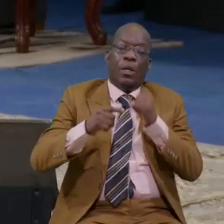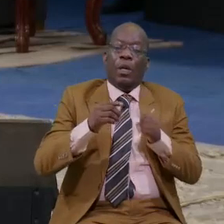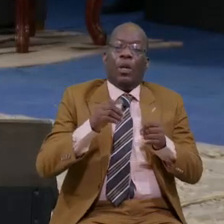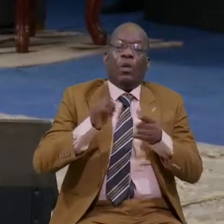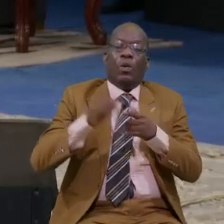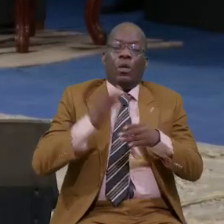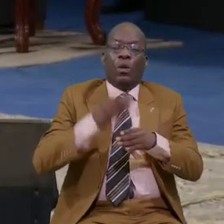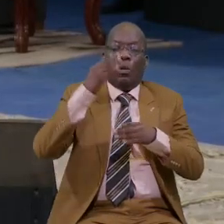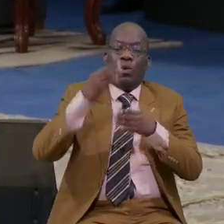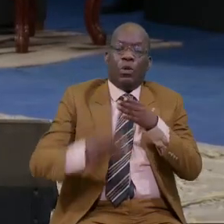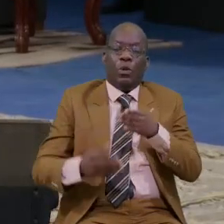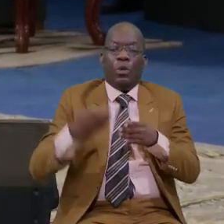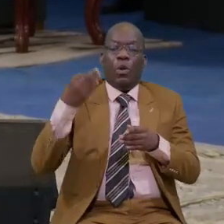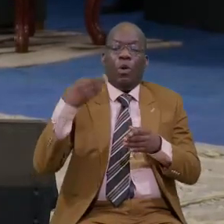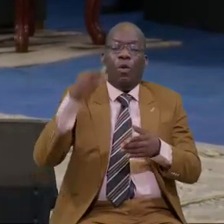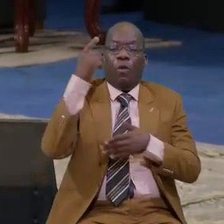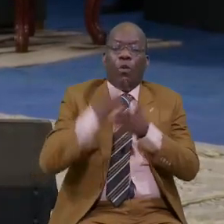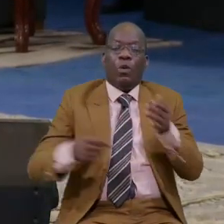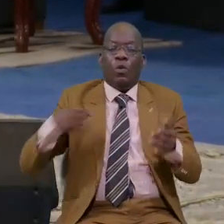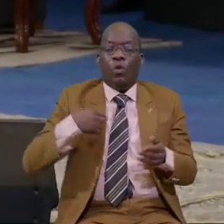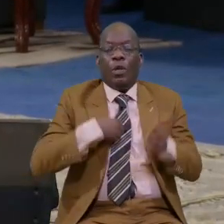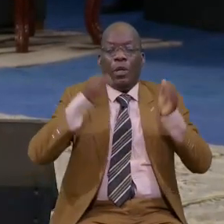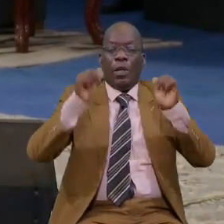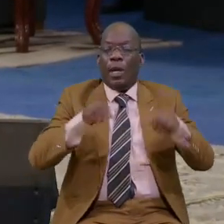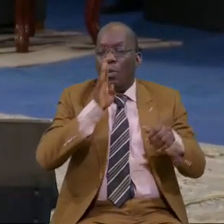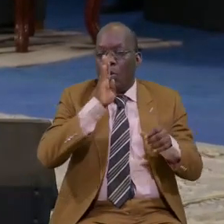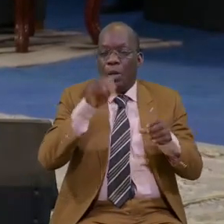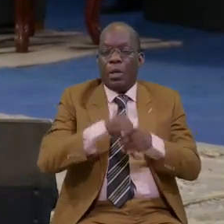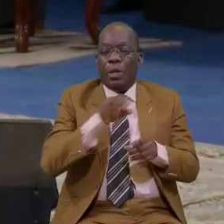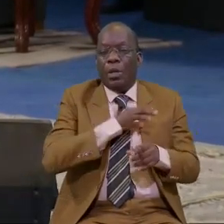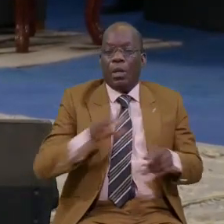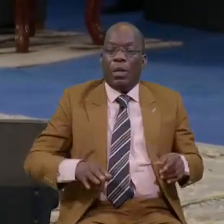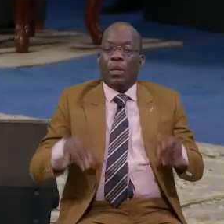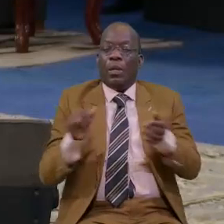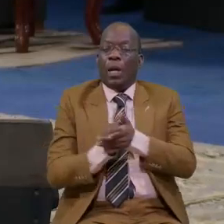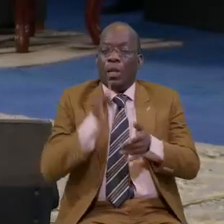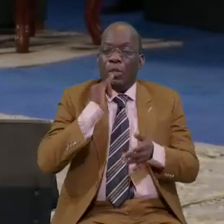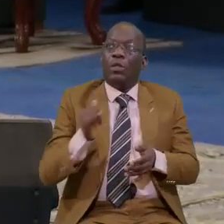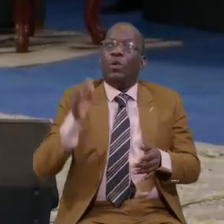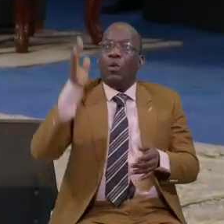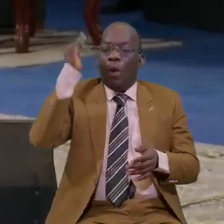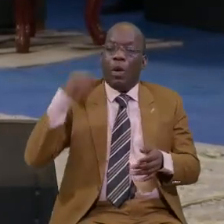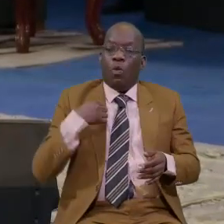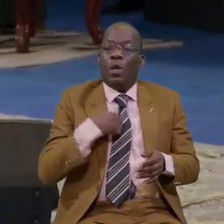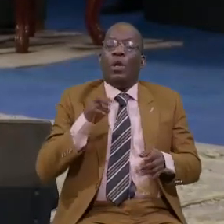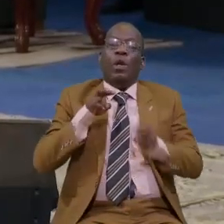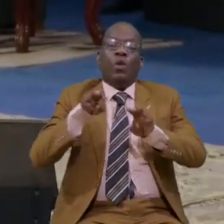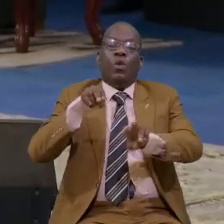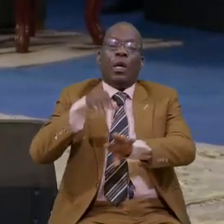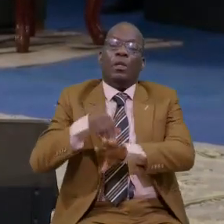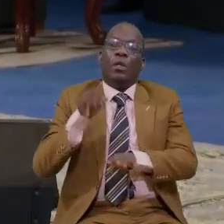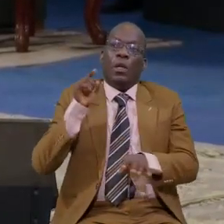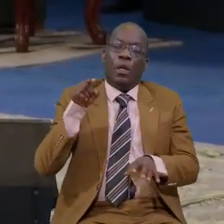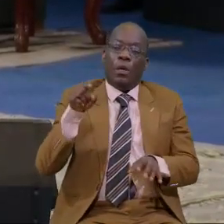what we can be in Christ. That's why we're looking at him from Alpha to Omega, from A to Z. And now